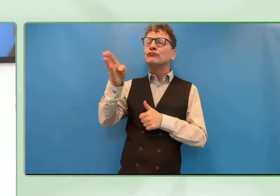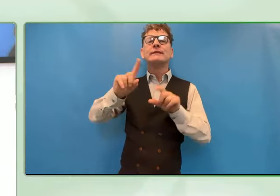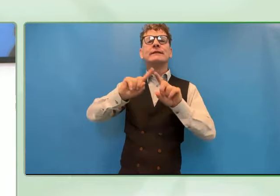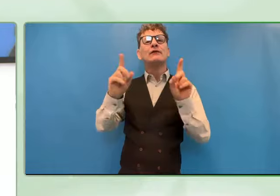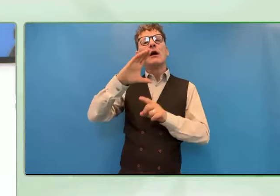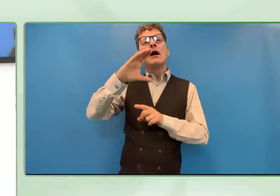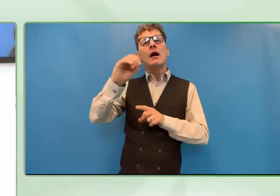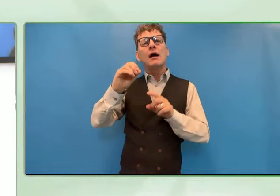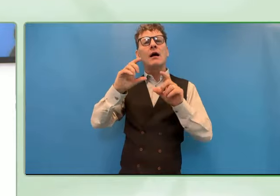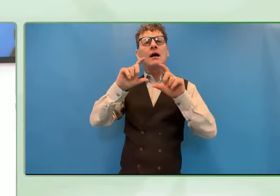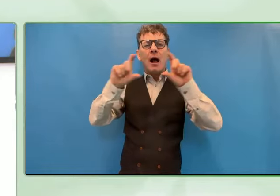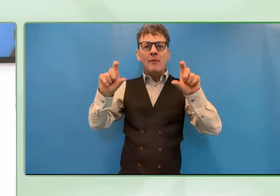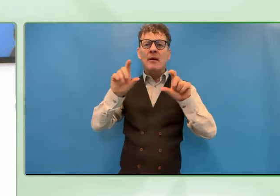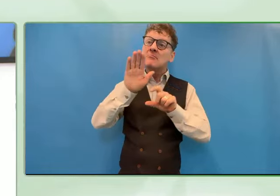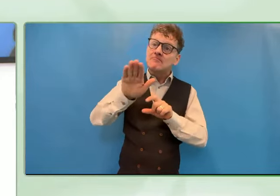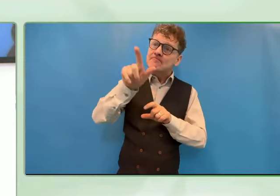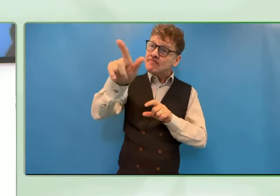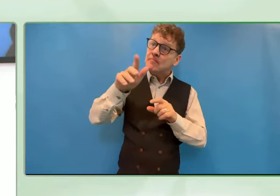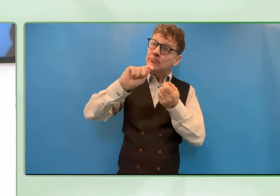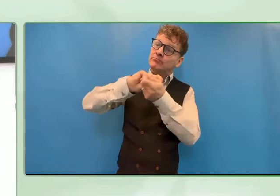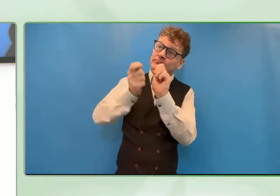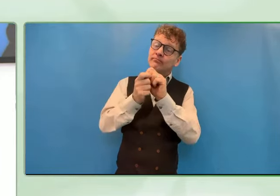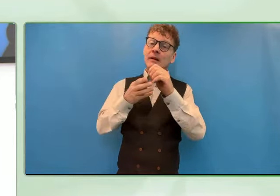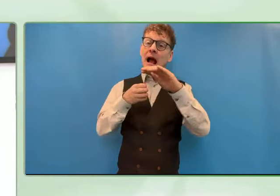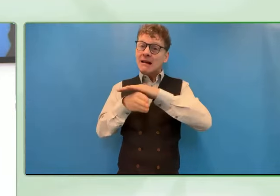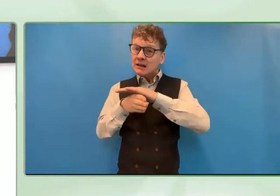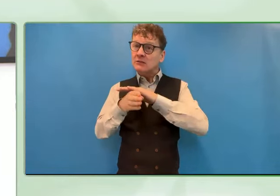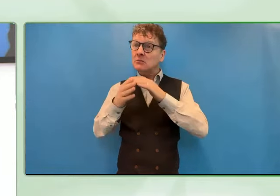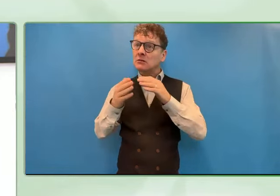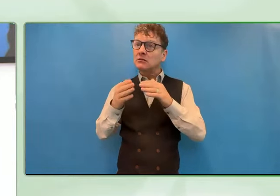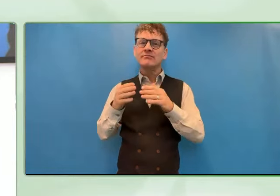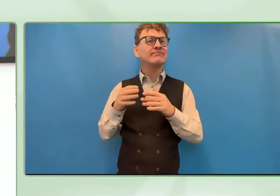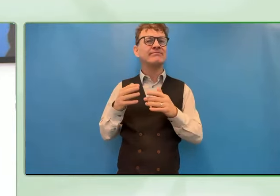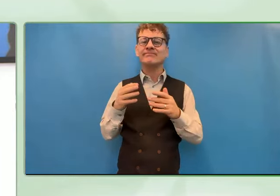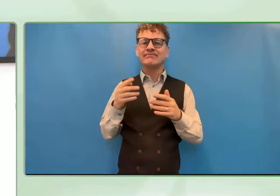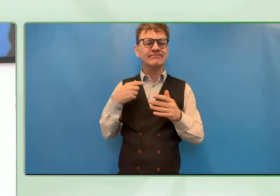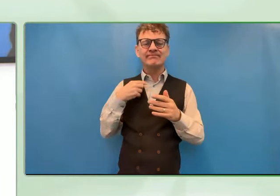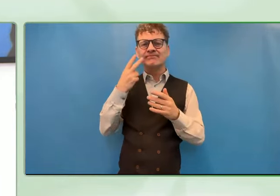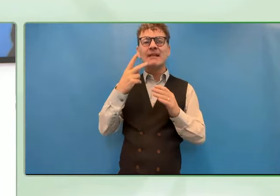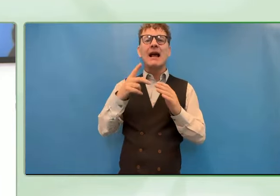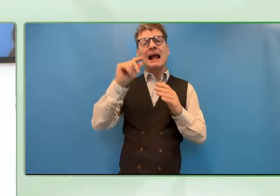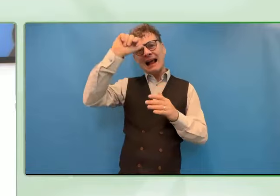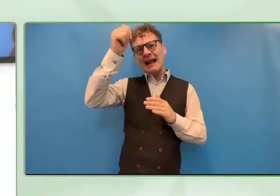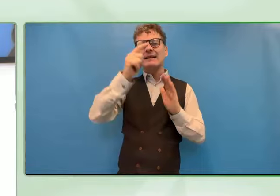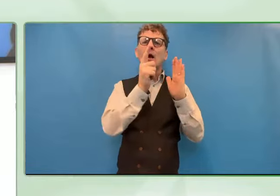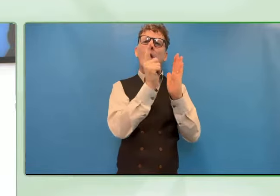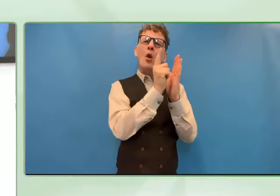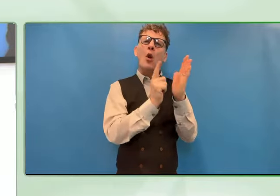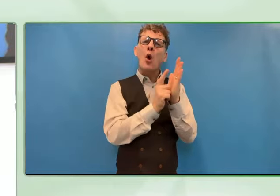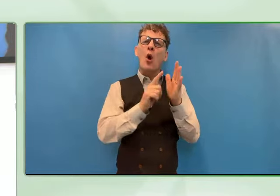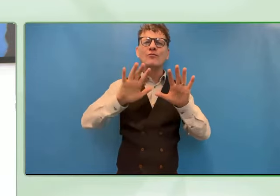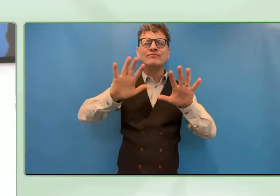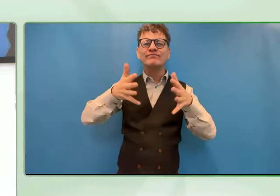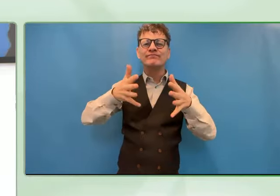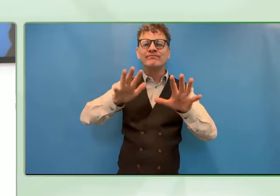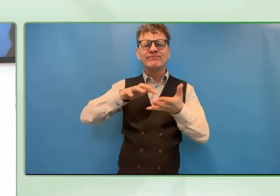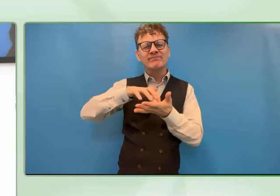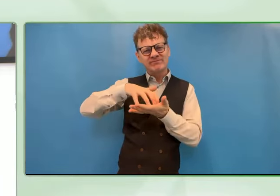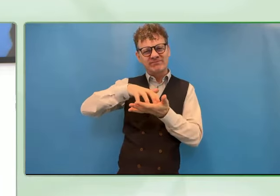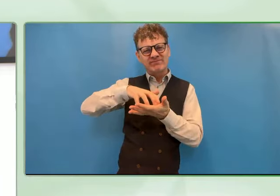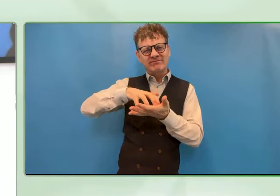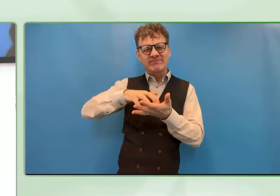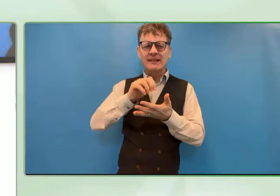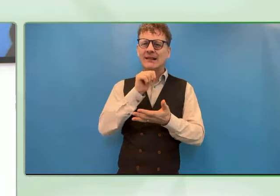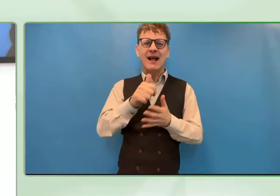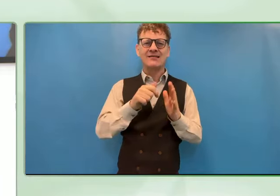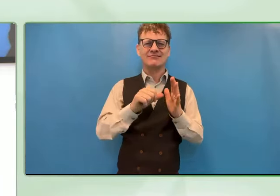accessible. But then we saw that because the law in India is not very strict, we saw that the companies really